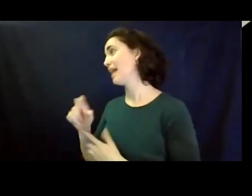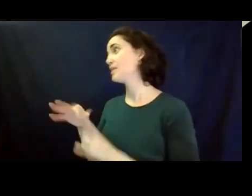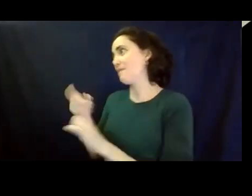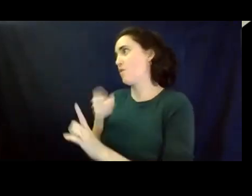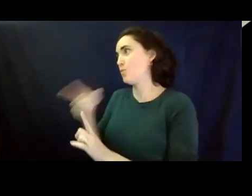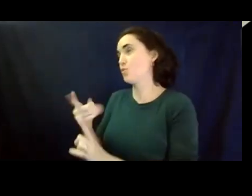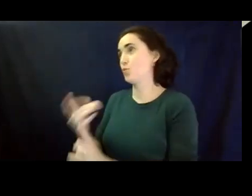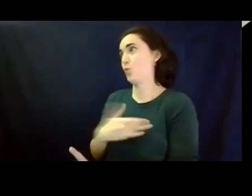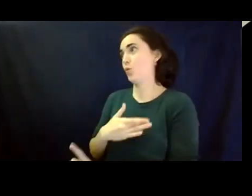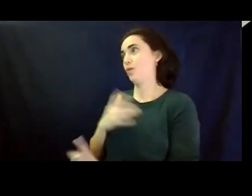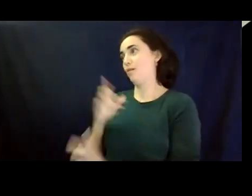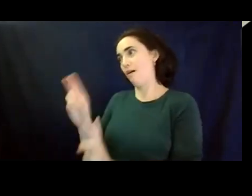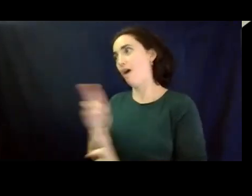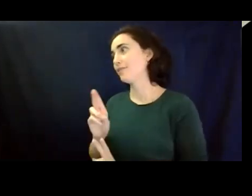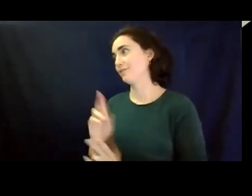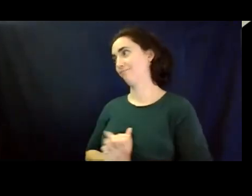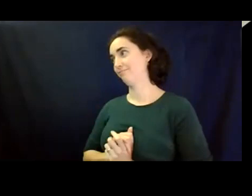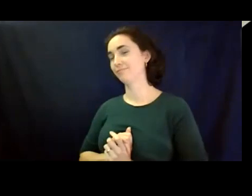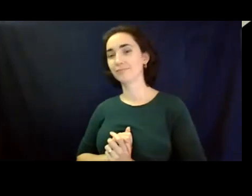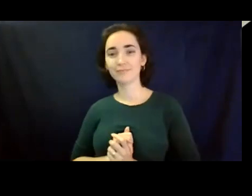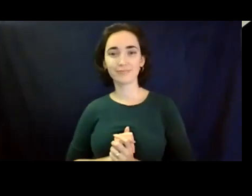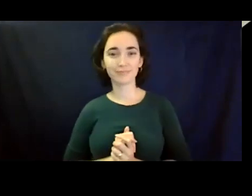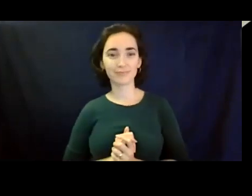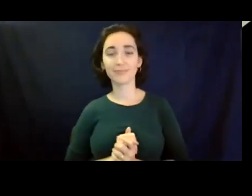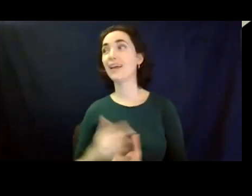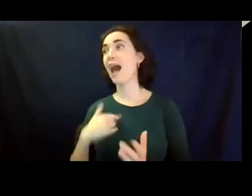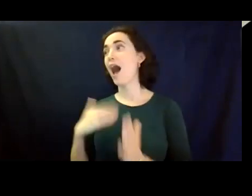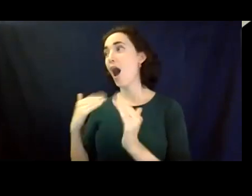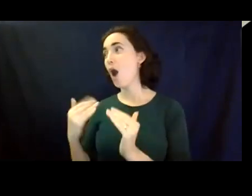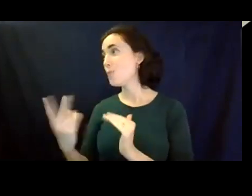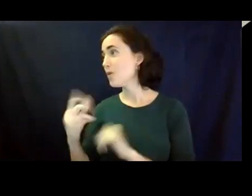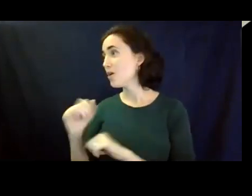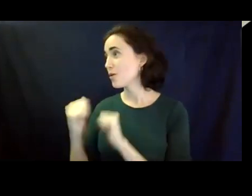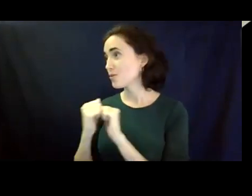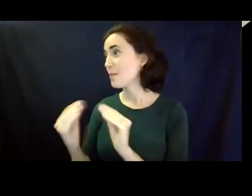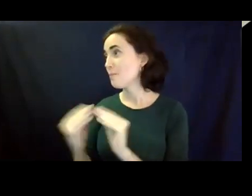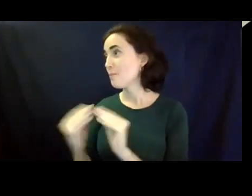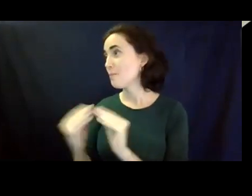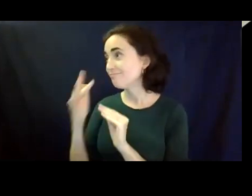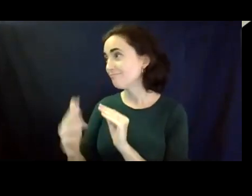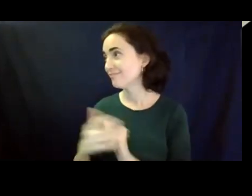I'm really honored to have that compliment. I hope we can work together some more in the future.